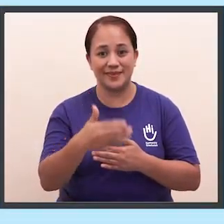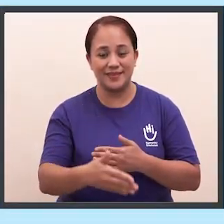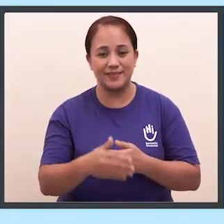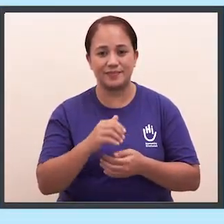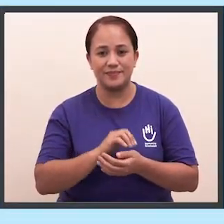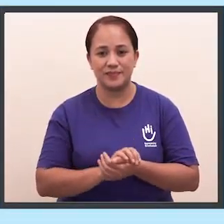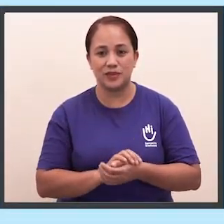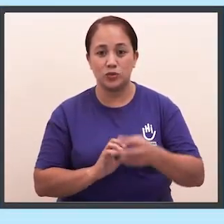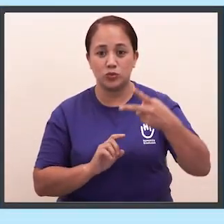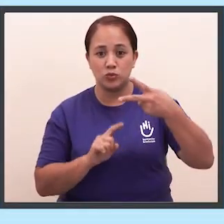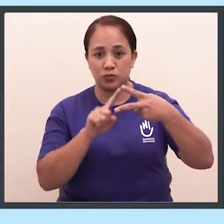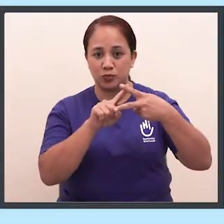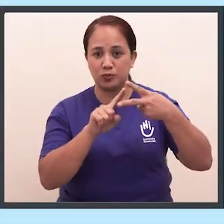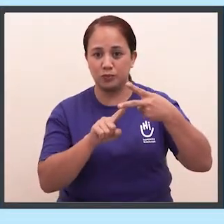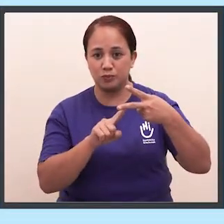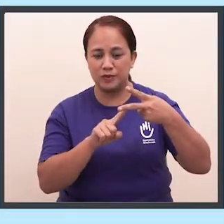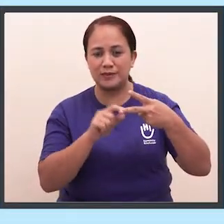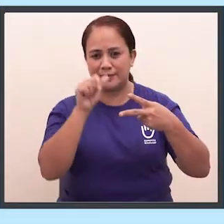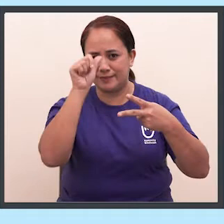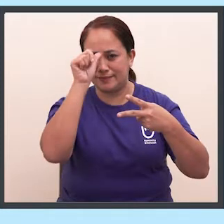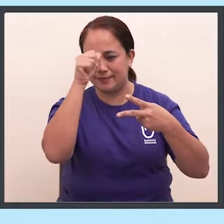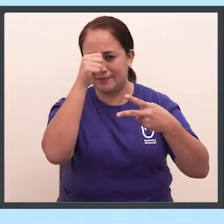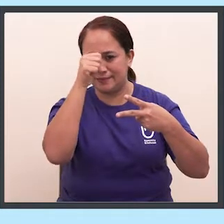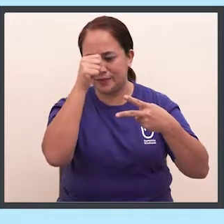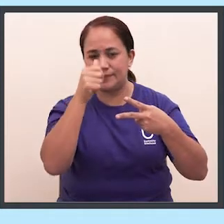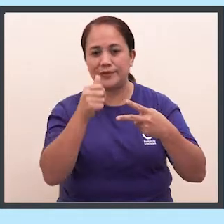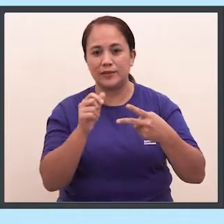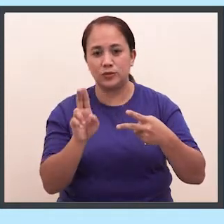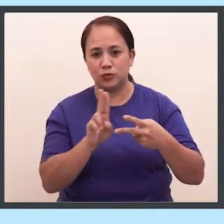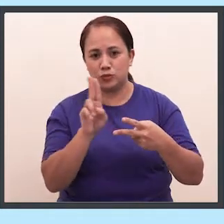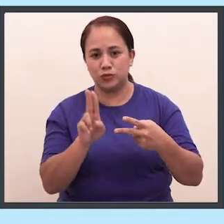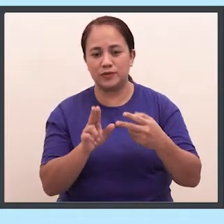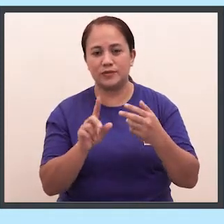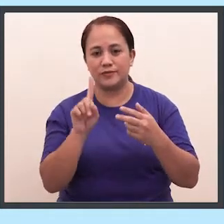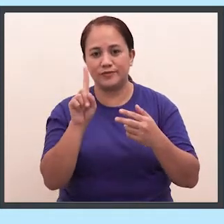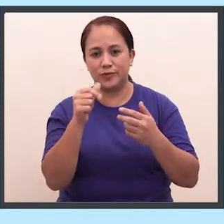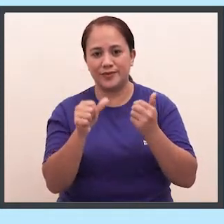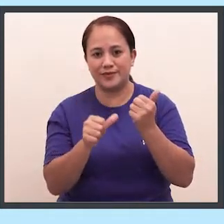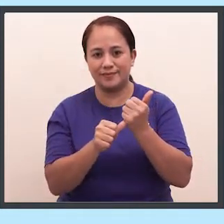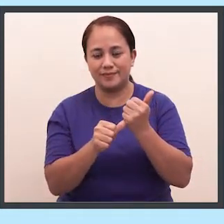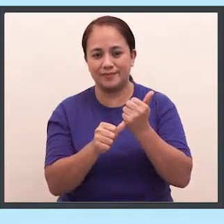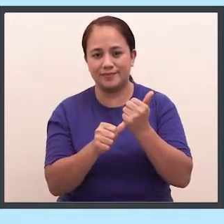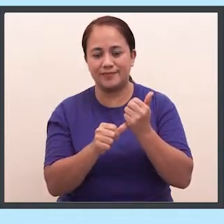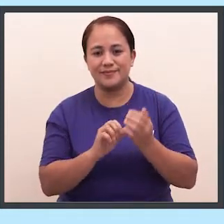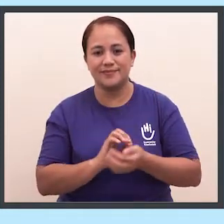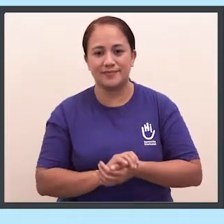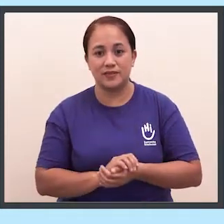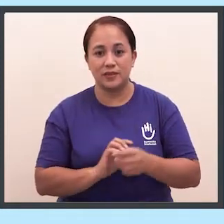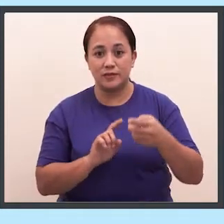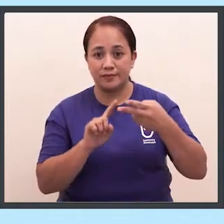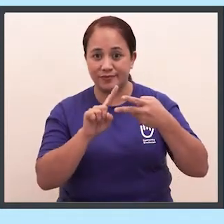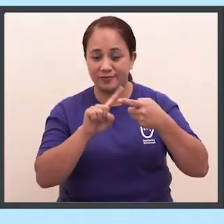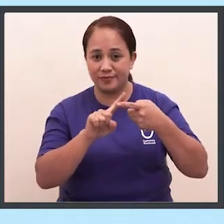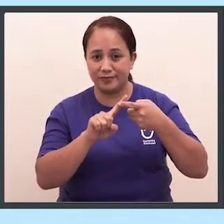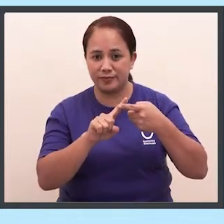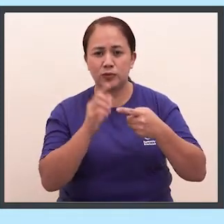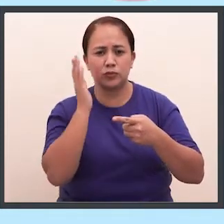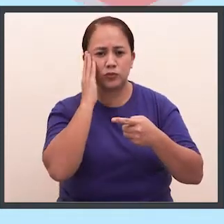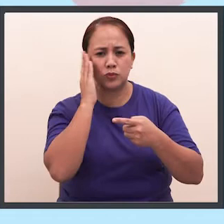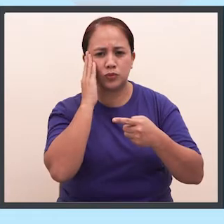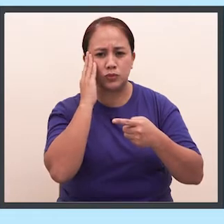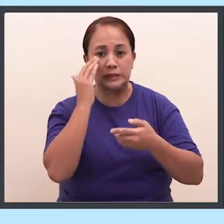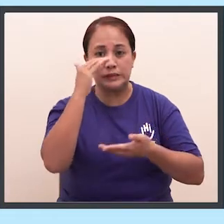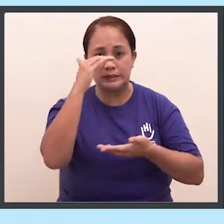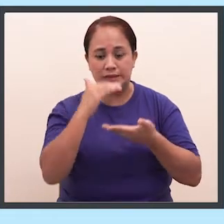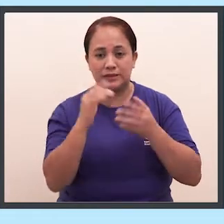Next, there are two simple things to remember when applying basic first aid. First, you should